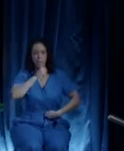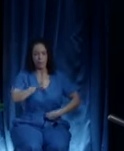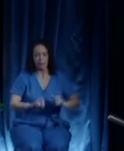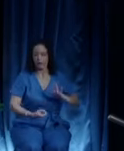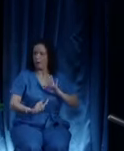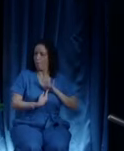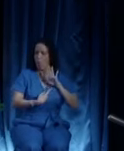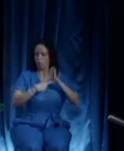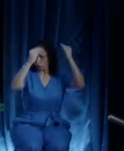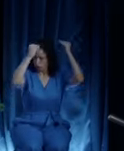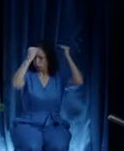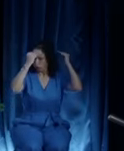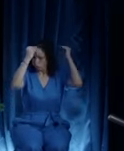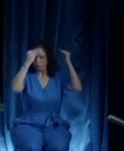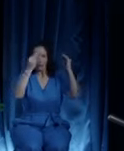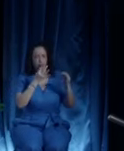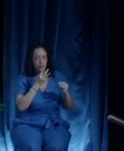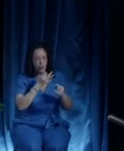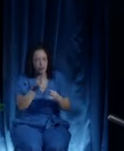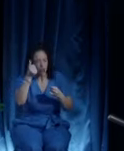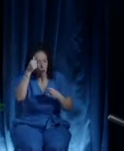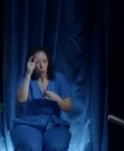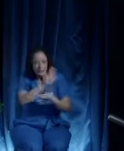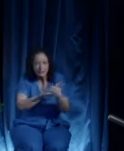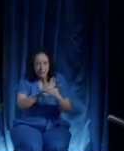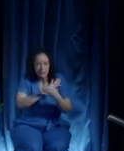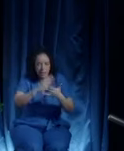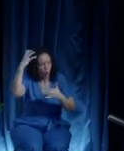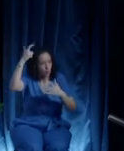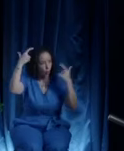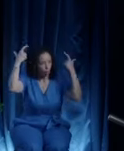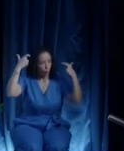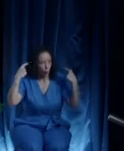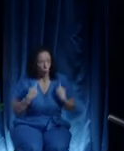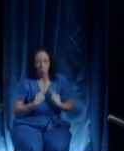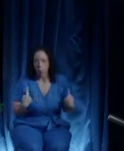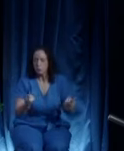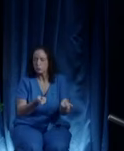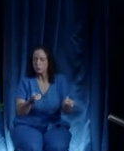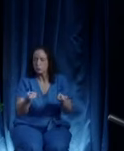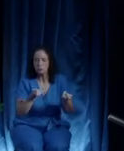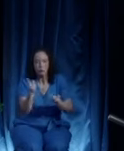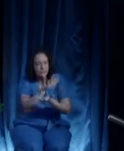know what a royal court is and how it works and how it functions and what the structure of that is.